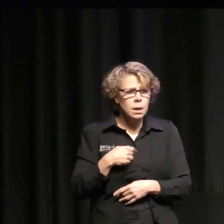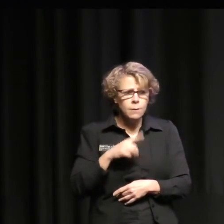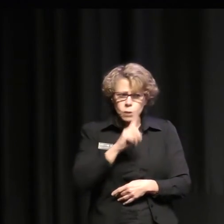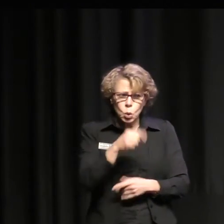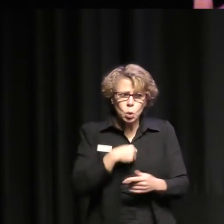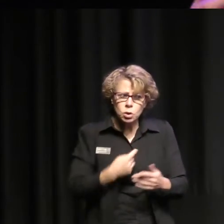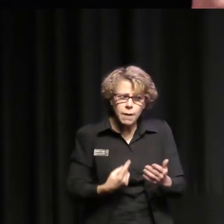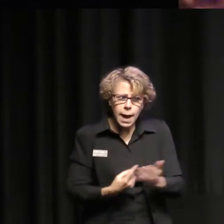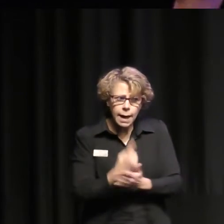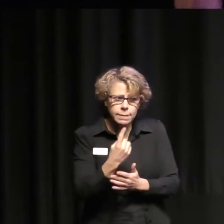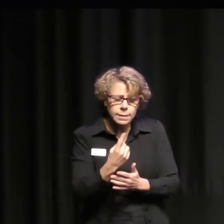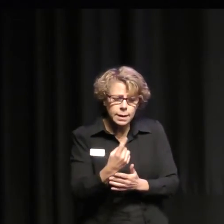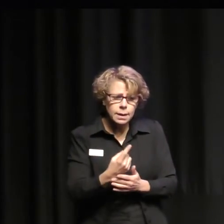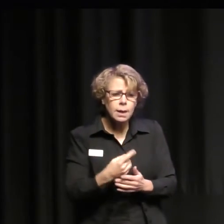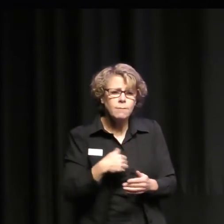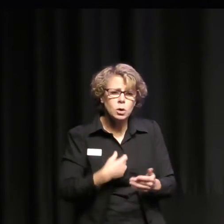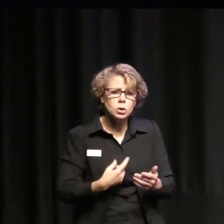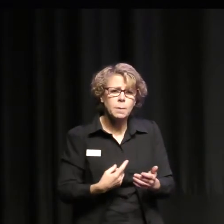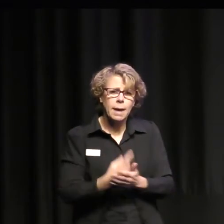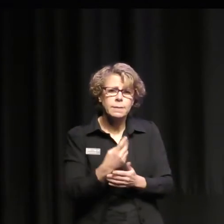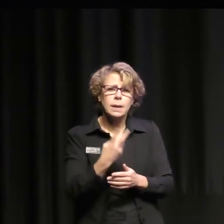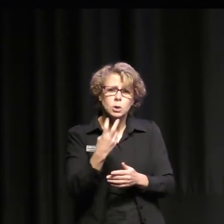in 2017?